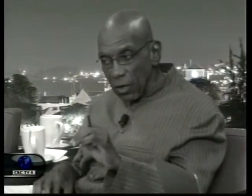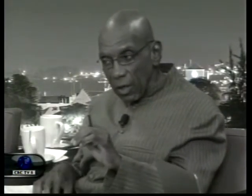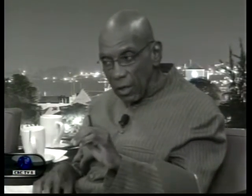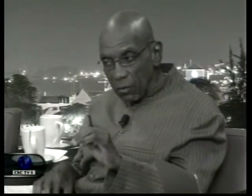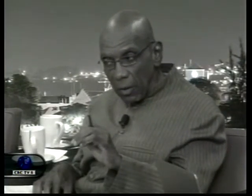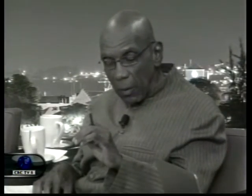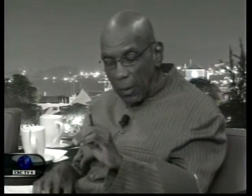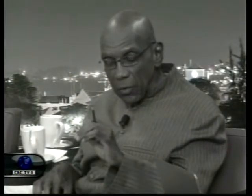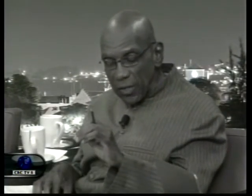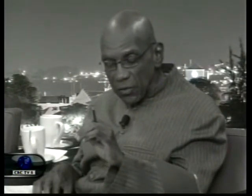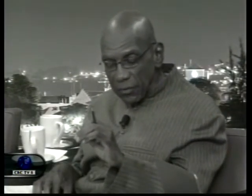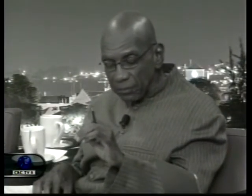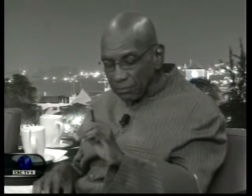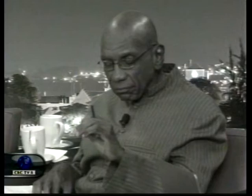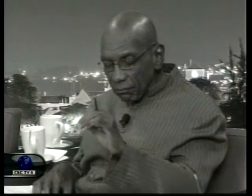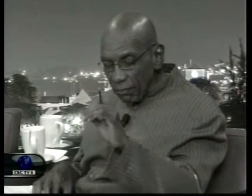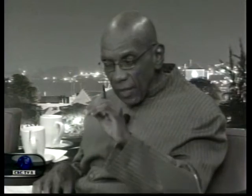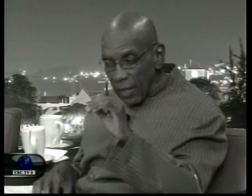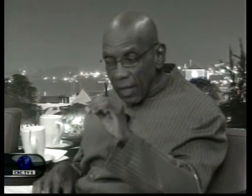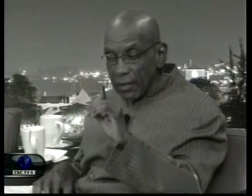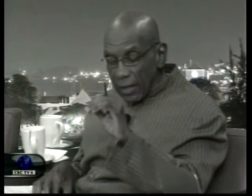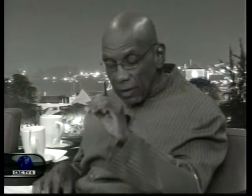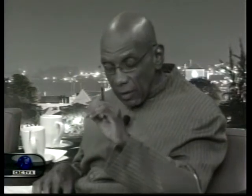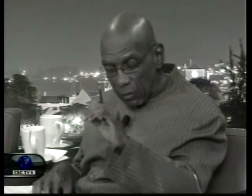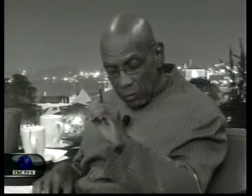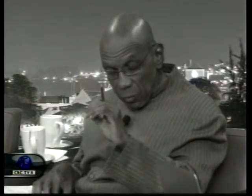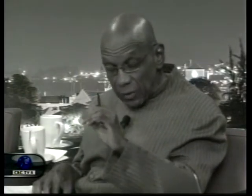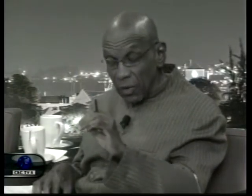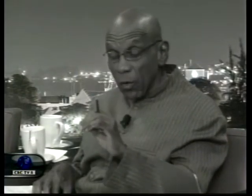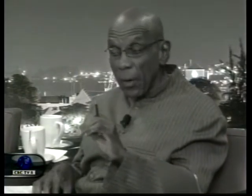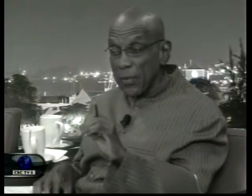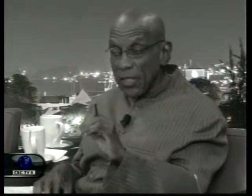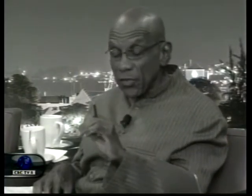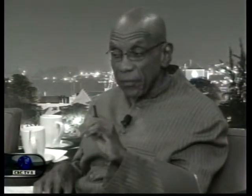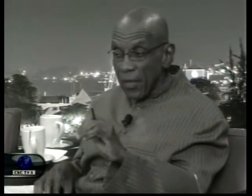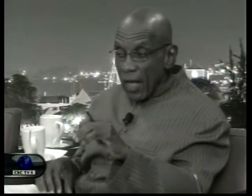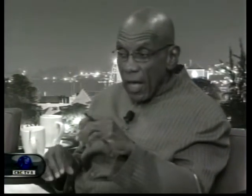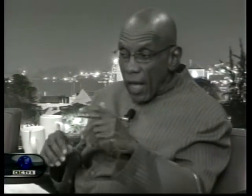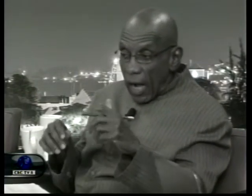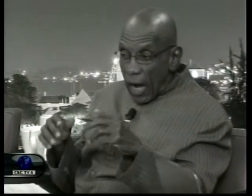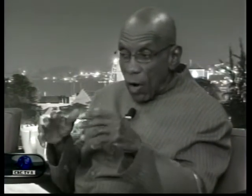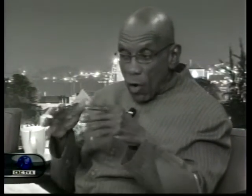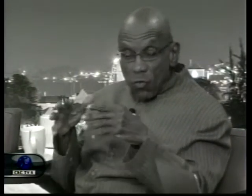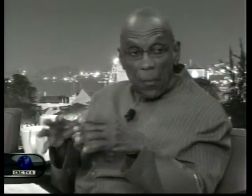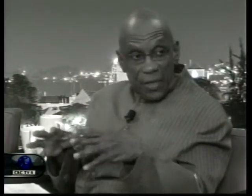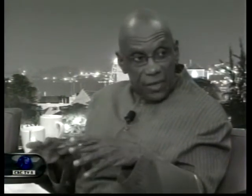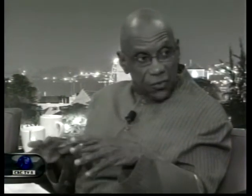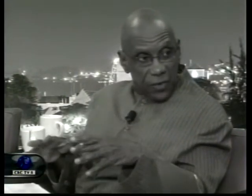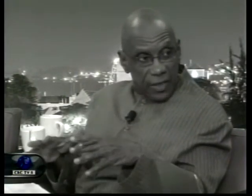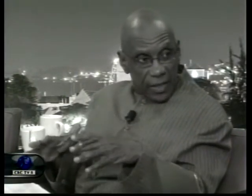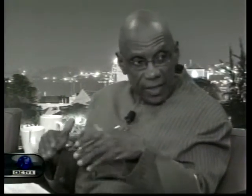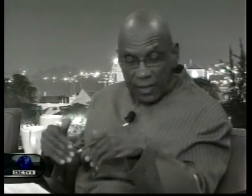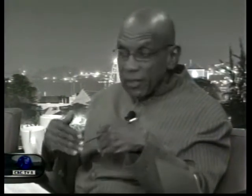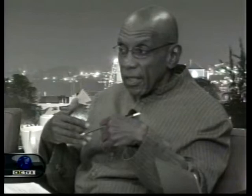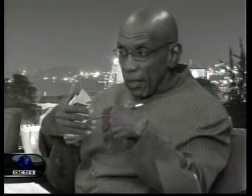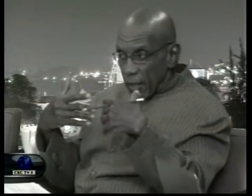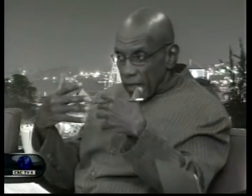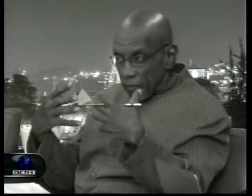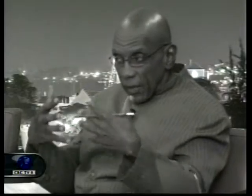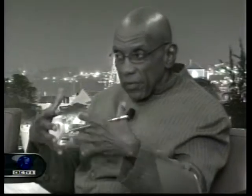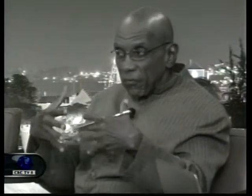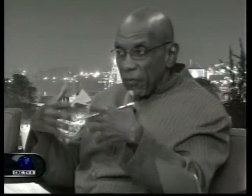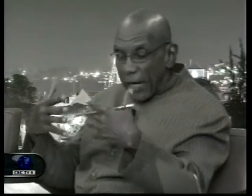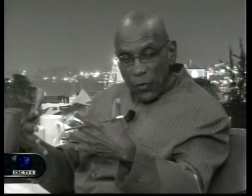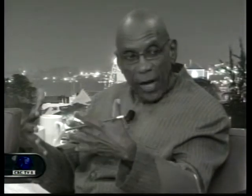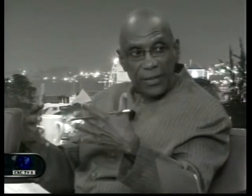our reputation, that preserve our reputation. Our rum industry has